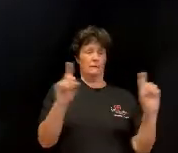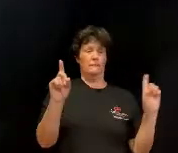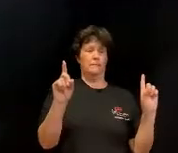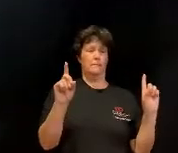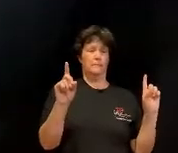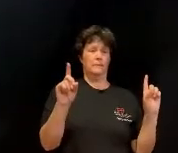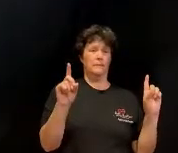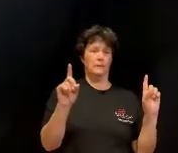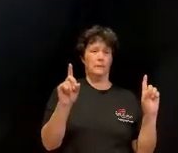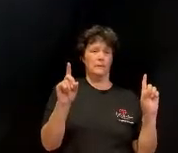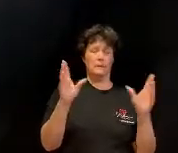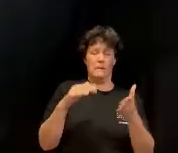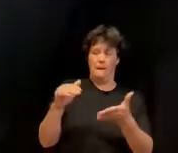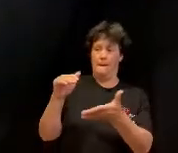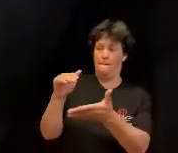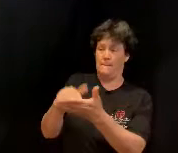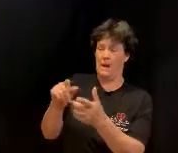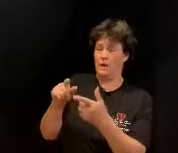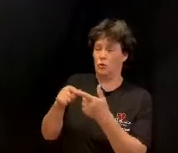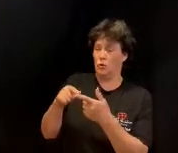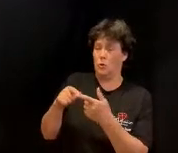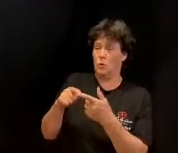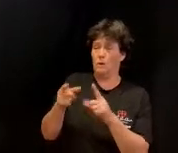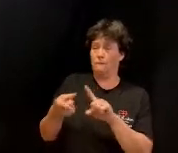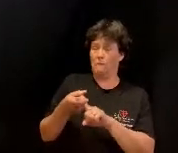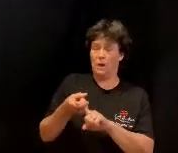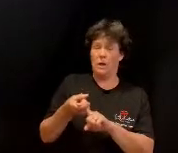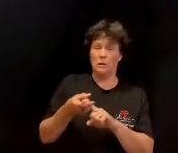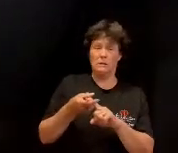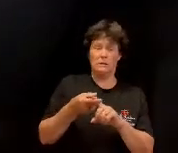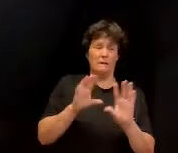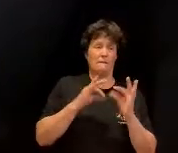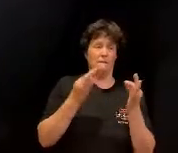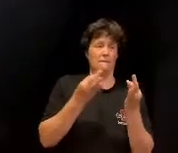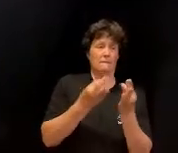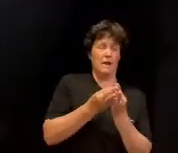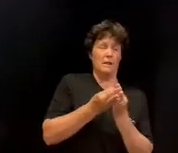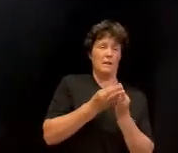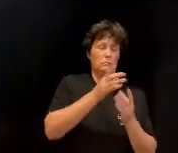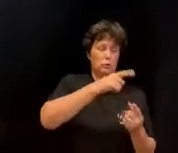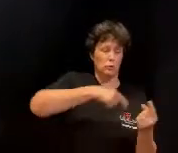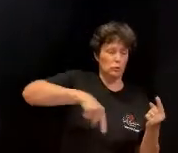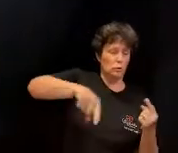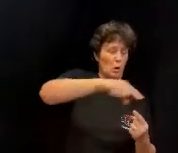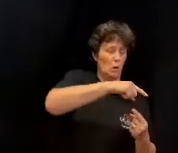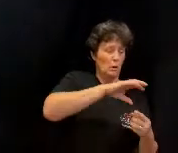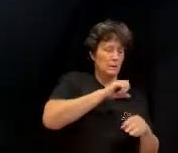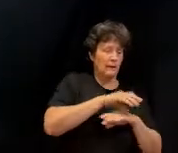us back to our friends, to family members, to our circles of influence at work.